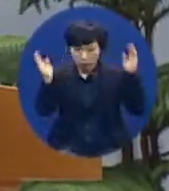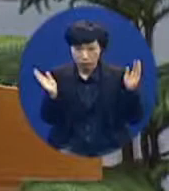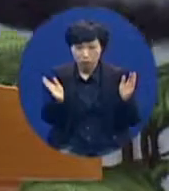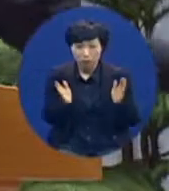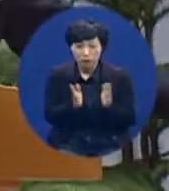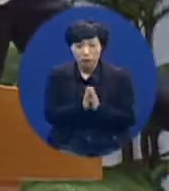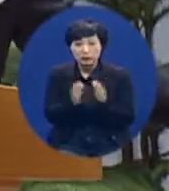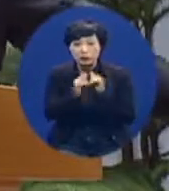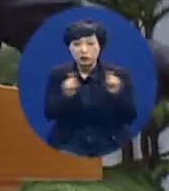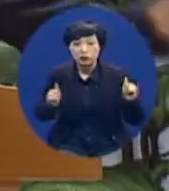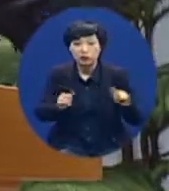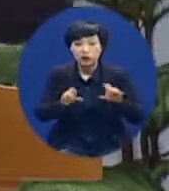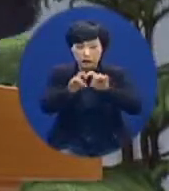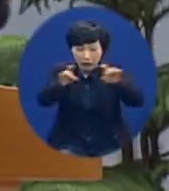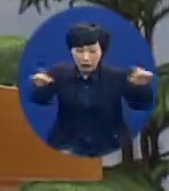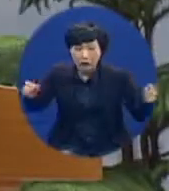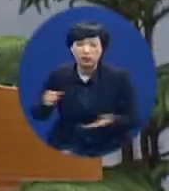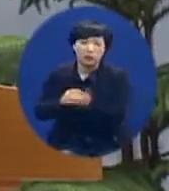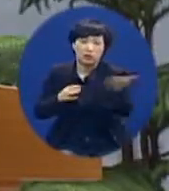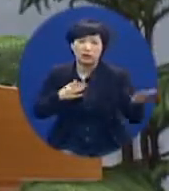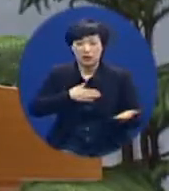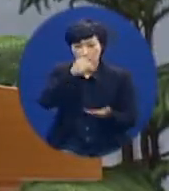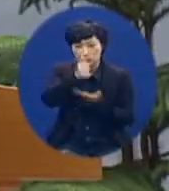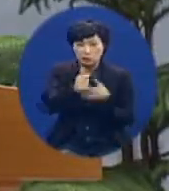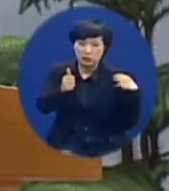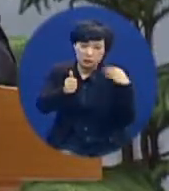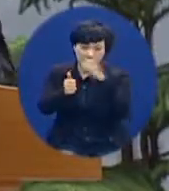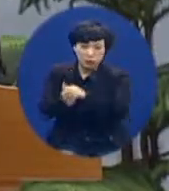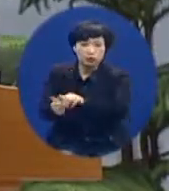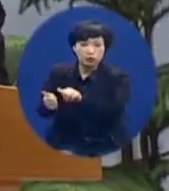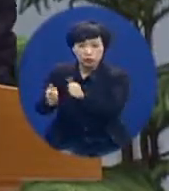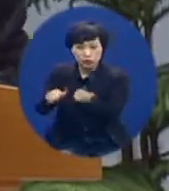of Christianity. If you understand,